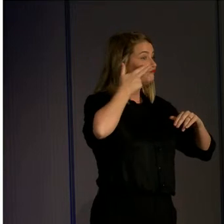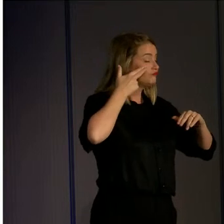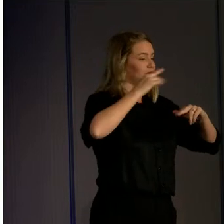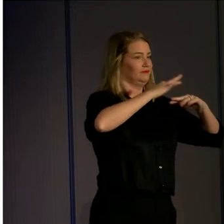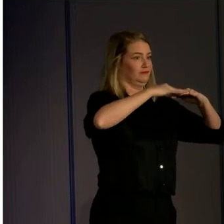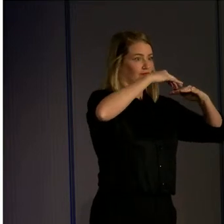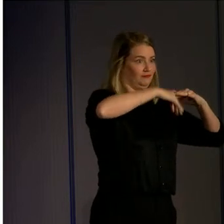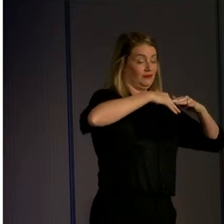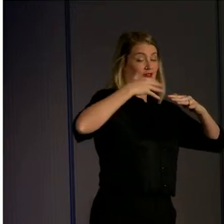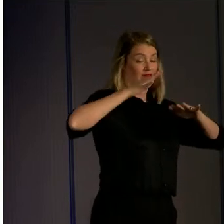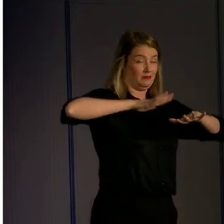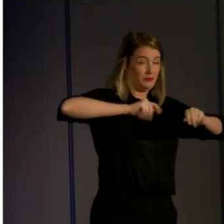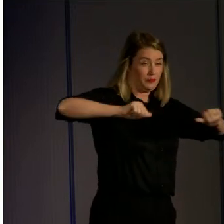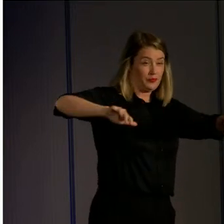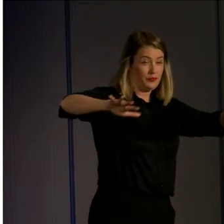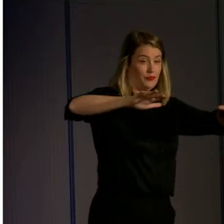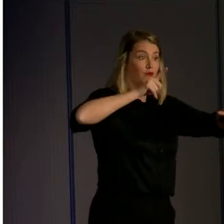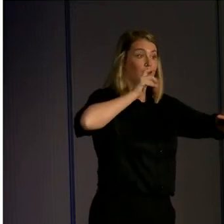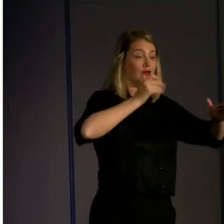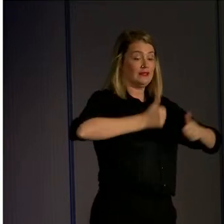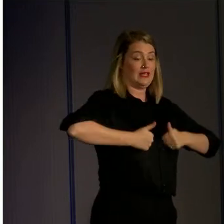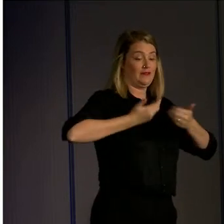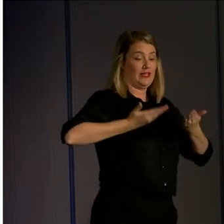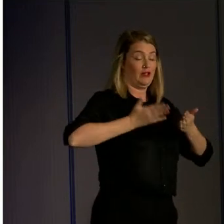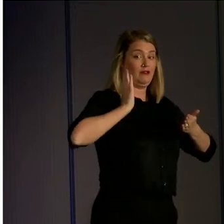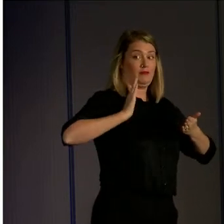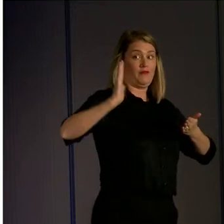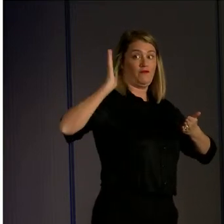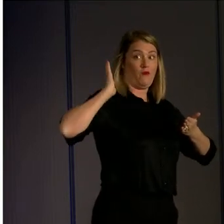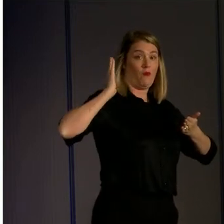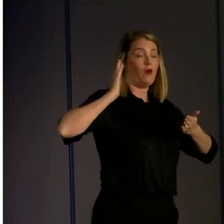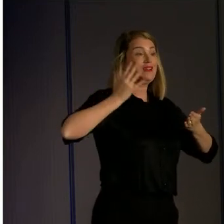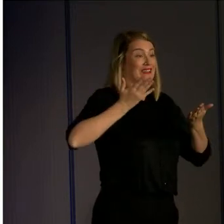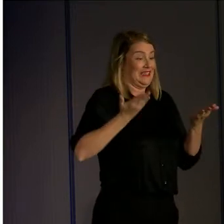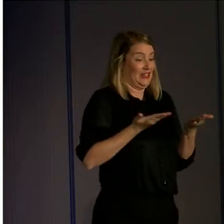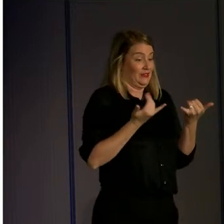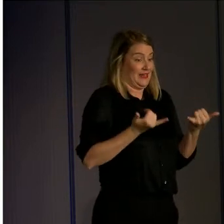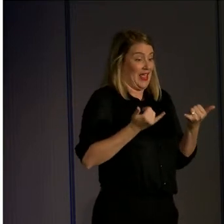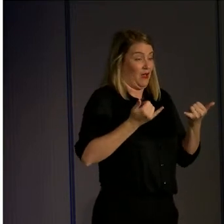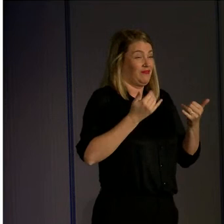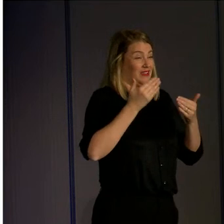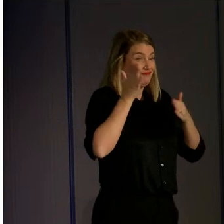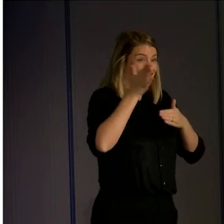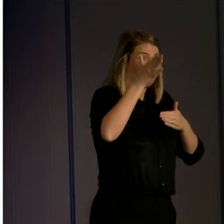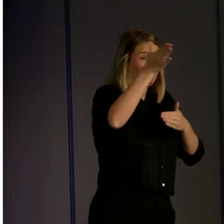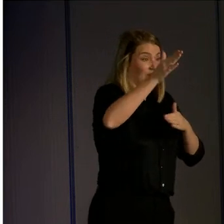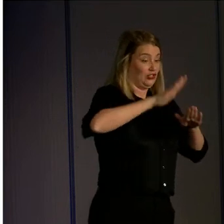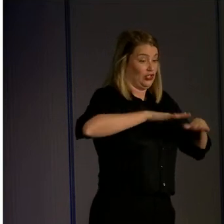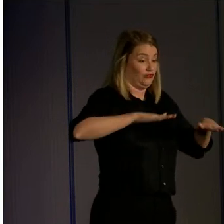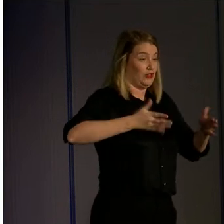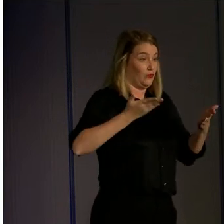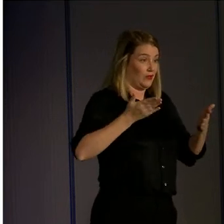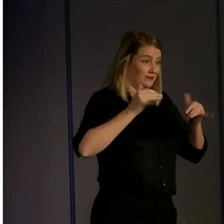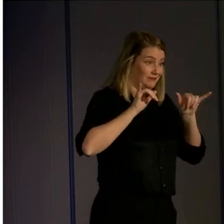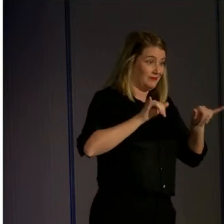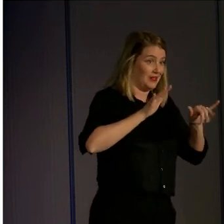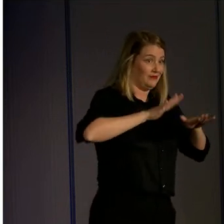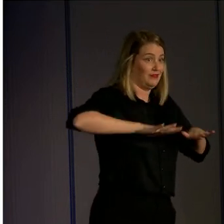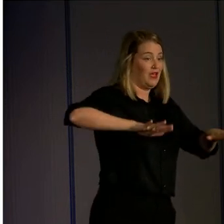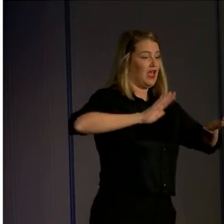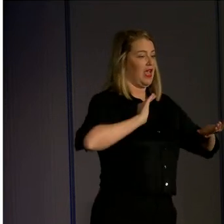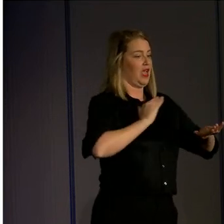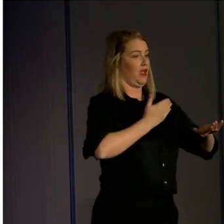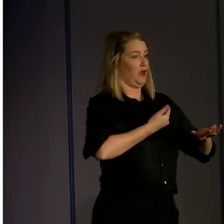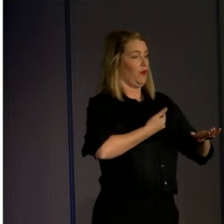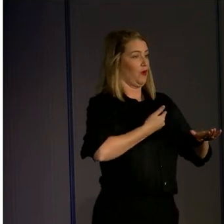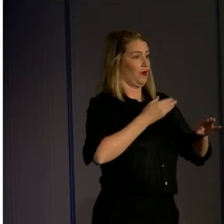elders, both past and present, as well as their future generations. We also acknowledge that our presence on this land is